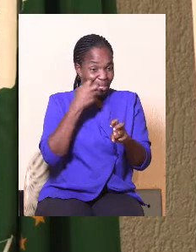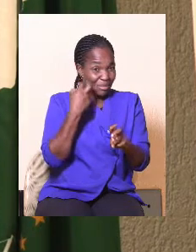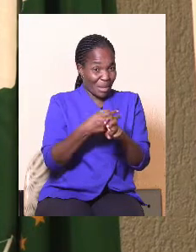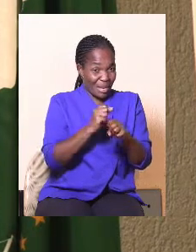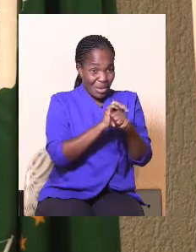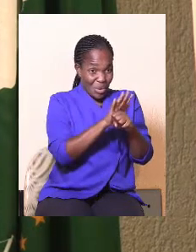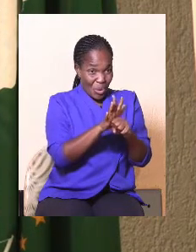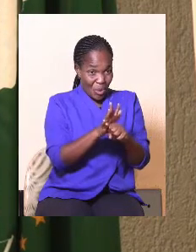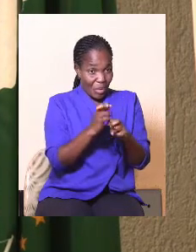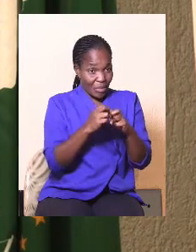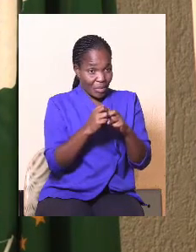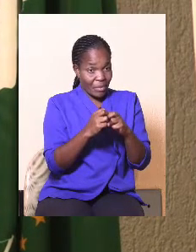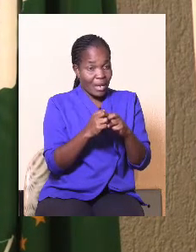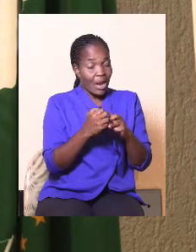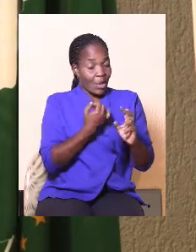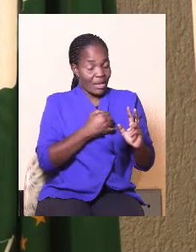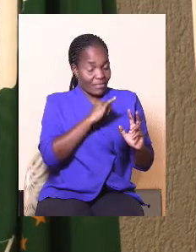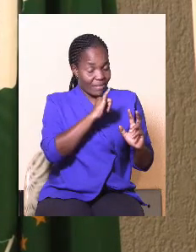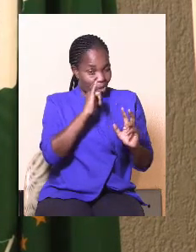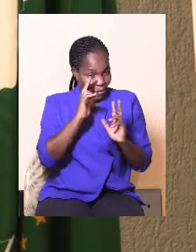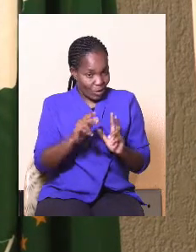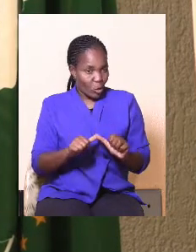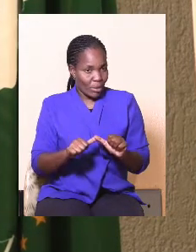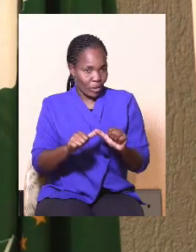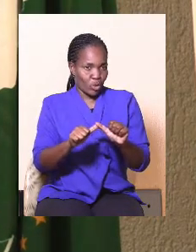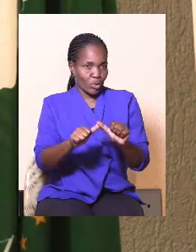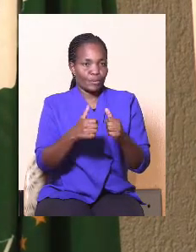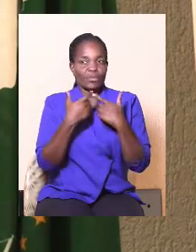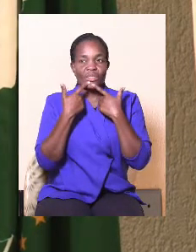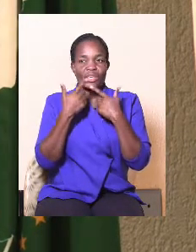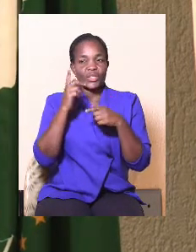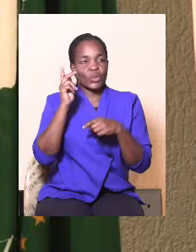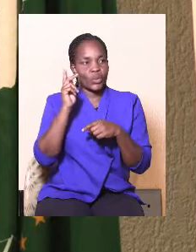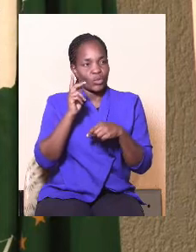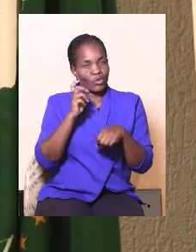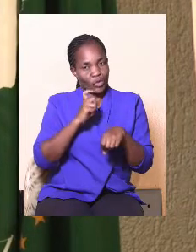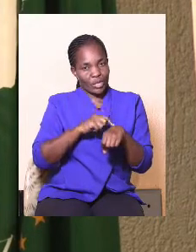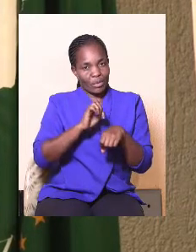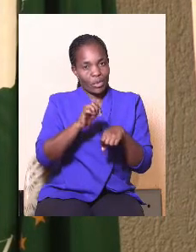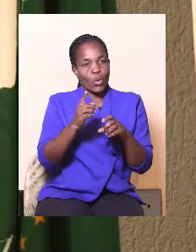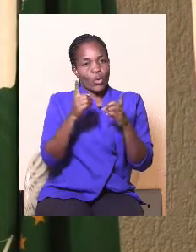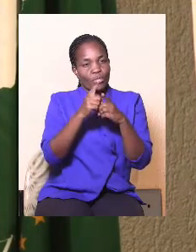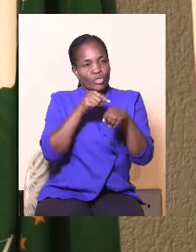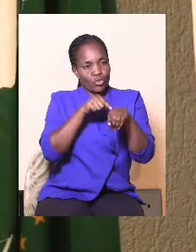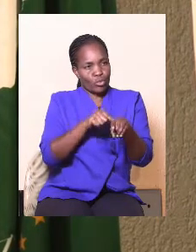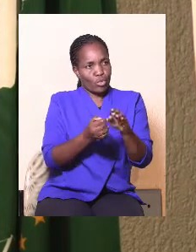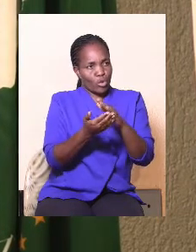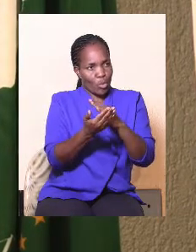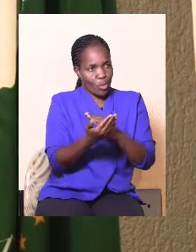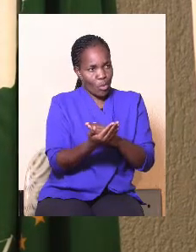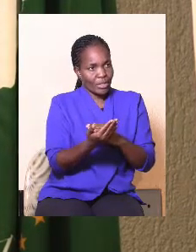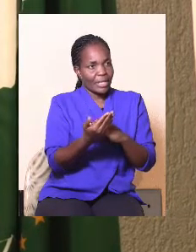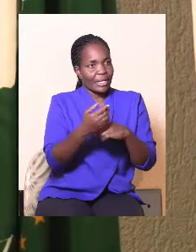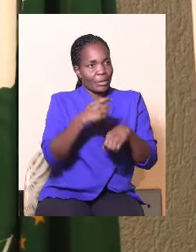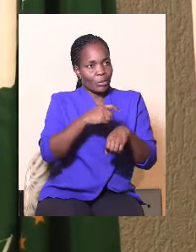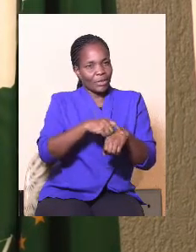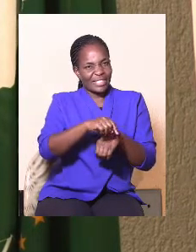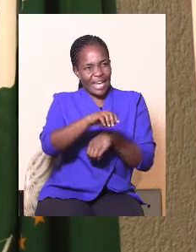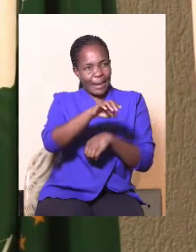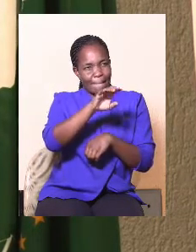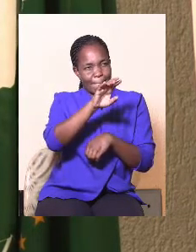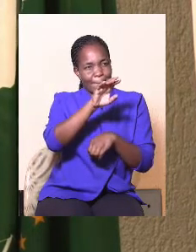life. That's all the time we had today. Thank you very much for joining us. Join us again tomorrow morning as we further the discussion around the different sectoral approaches